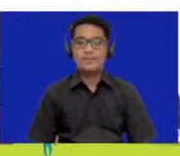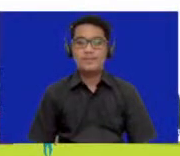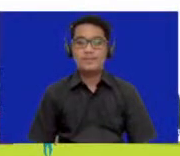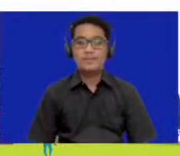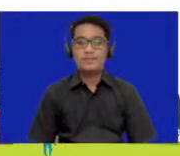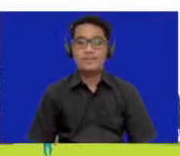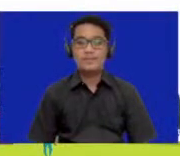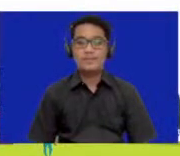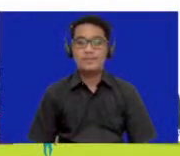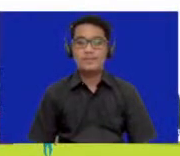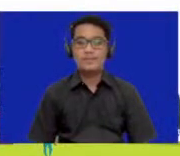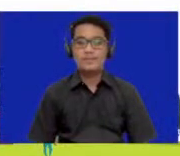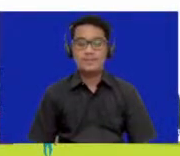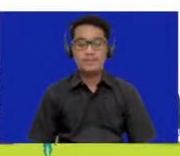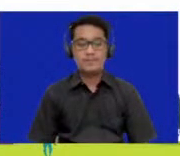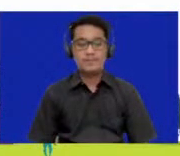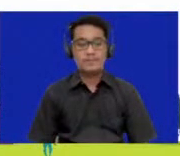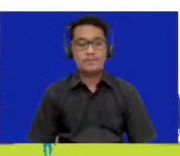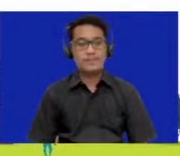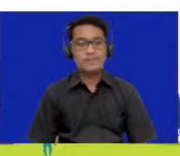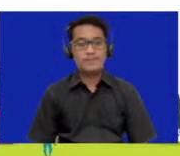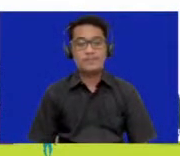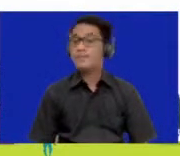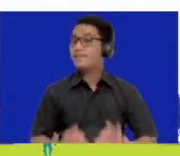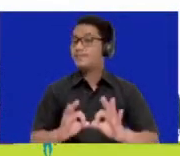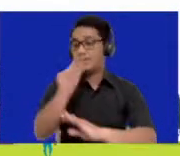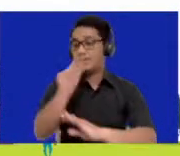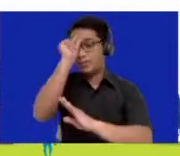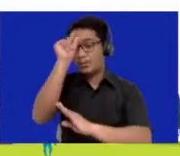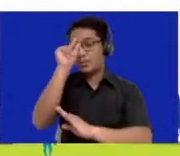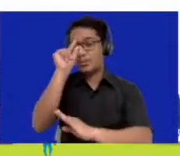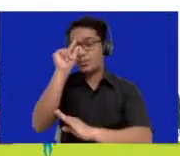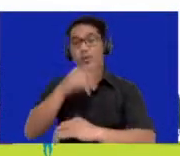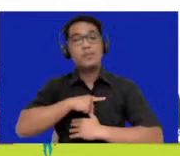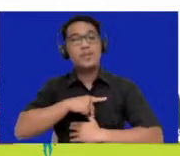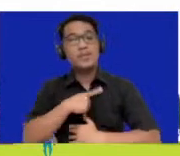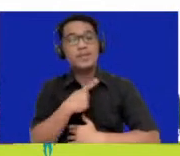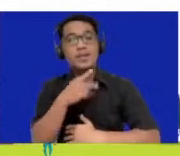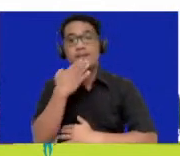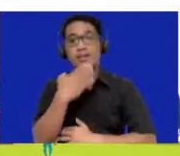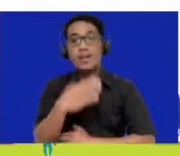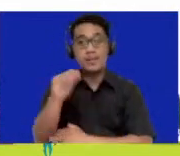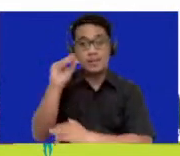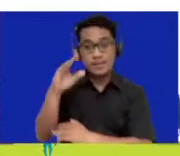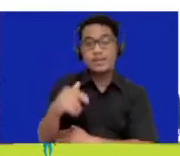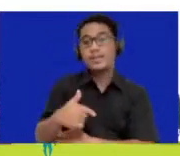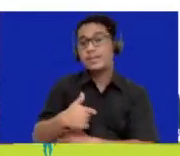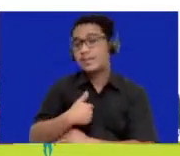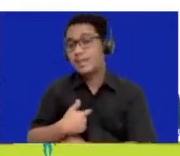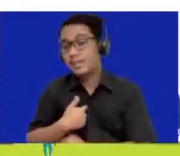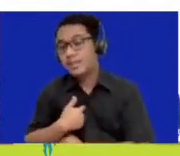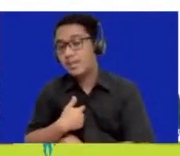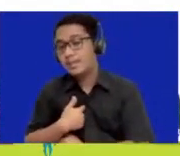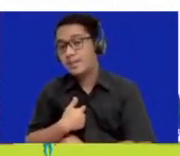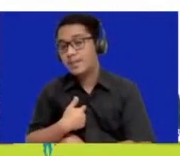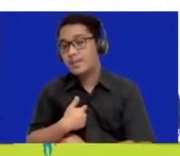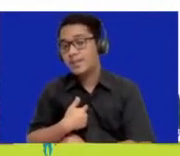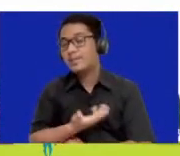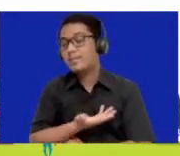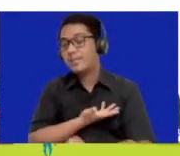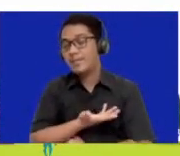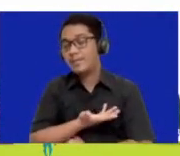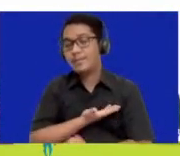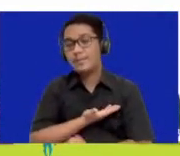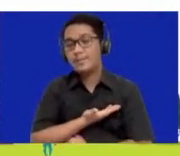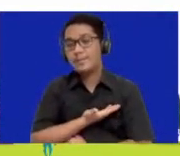Dear distinguished participants, good morning. I'd like to welcome you all in the session today to exchange of learning